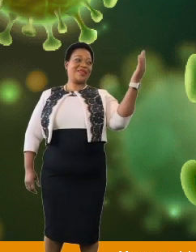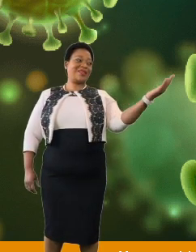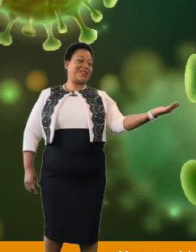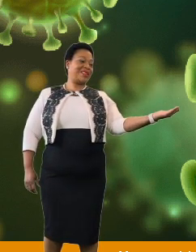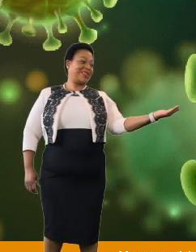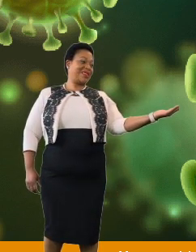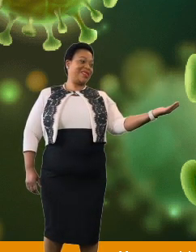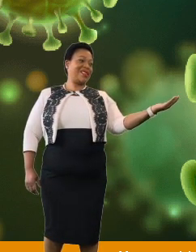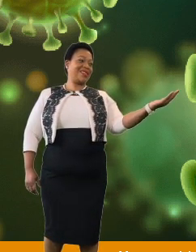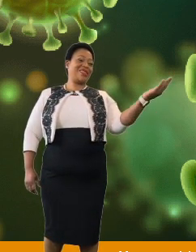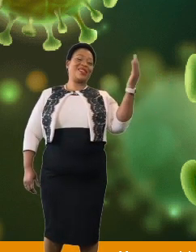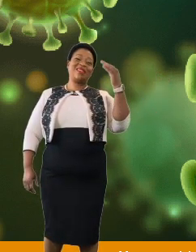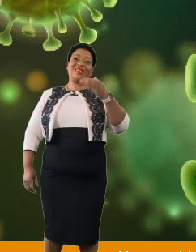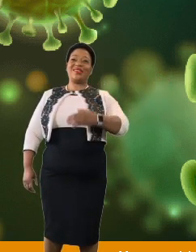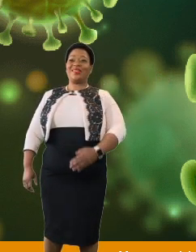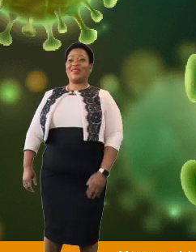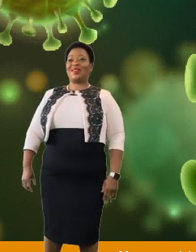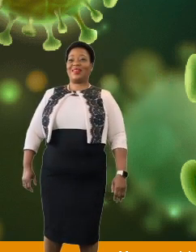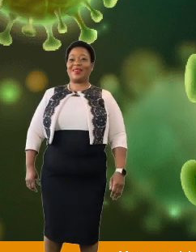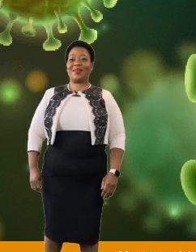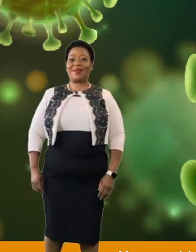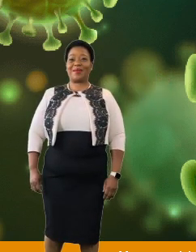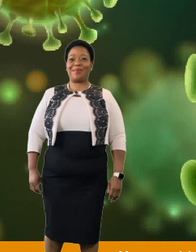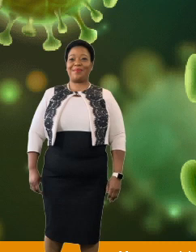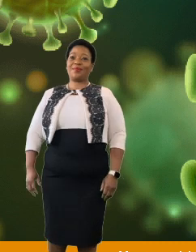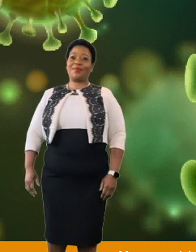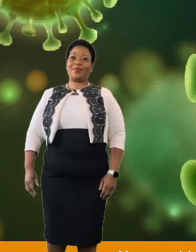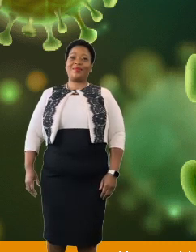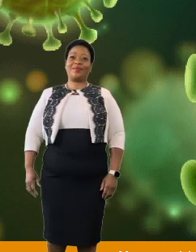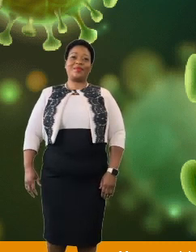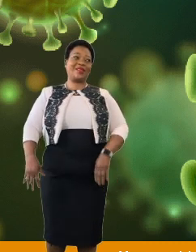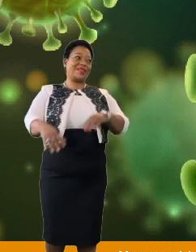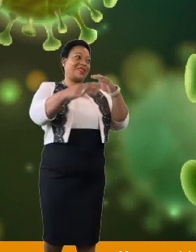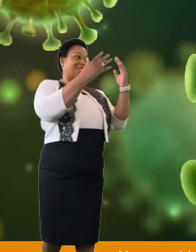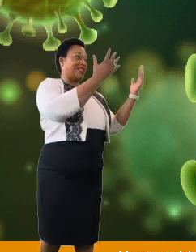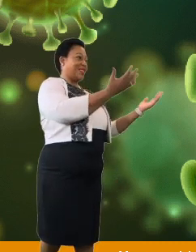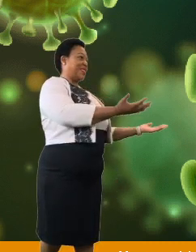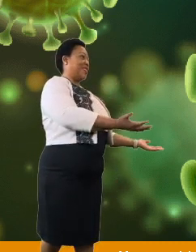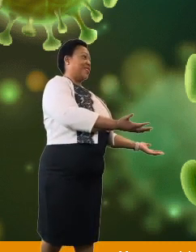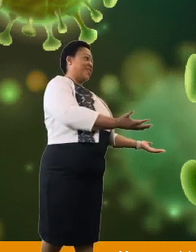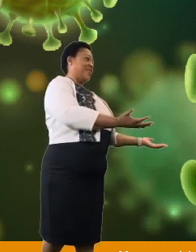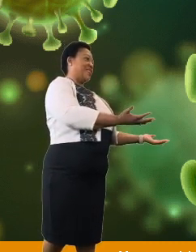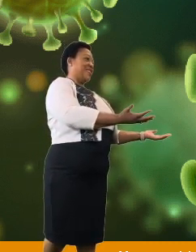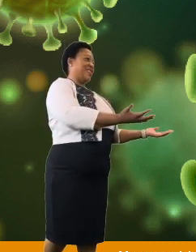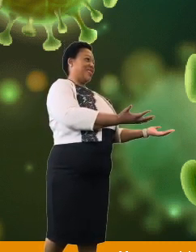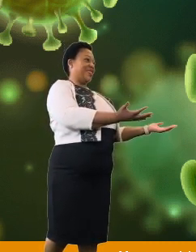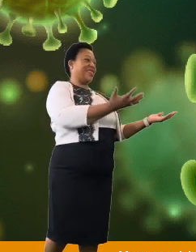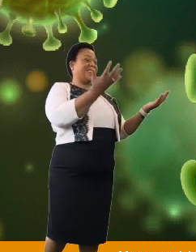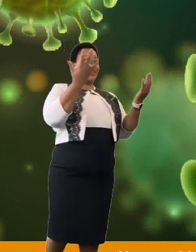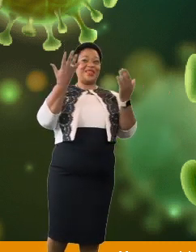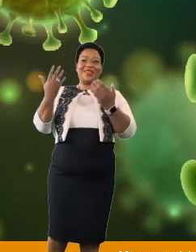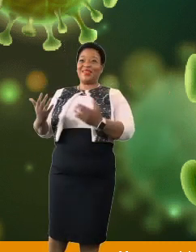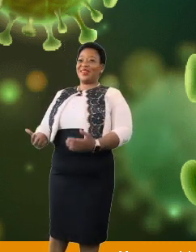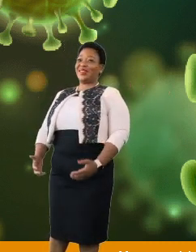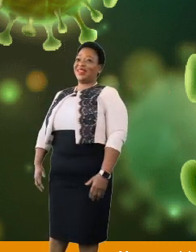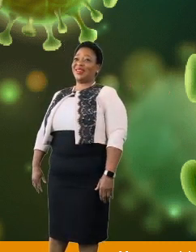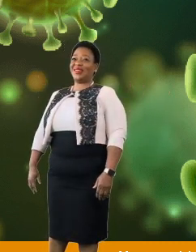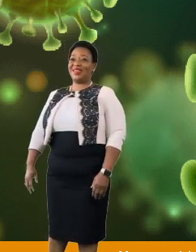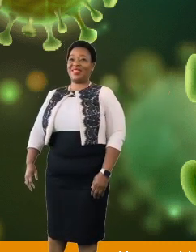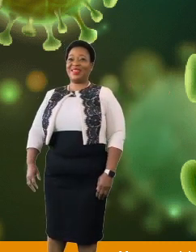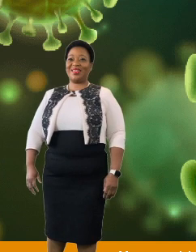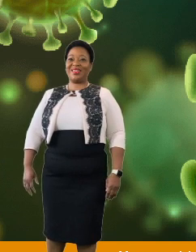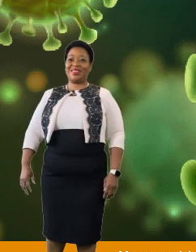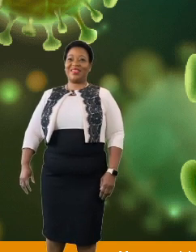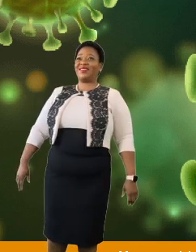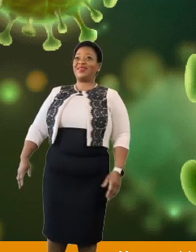group. We're also interested in the magnitude of the investment. We want to see just what the total